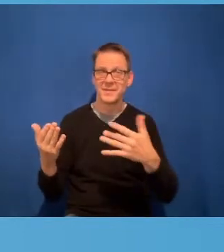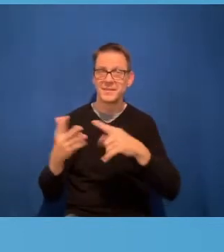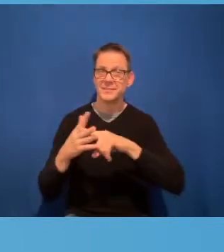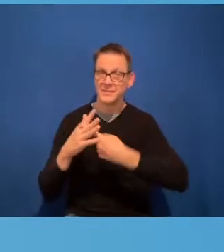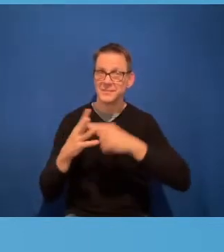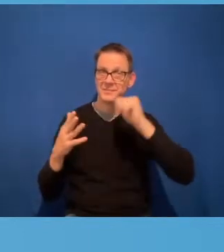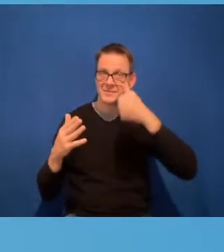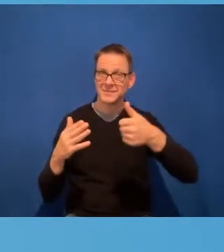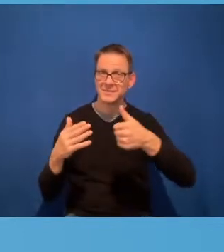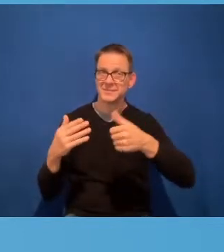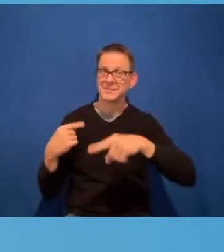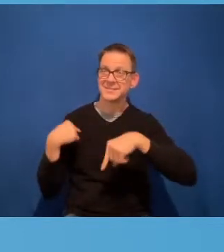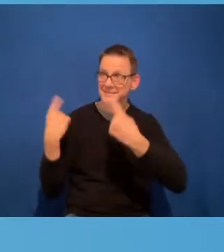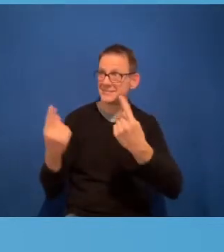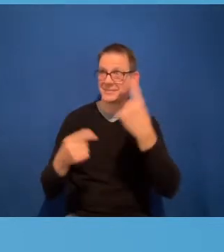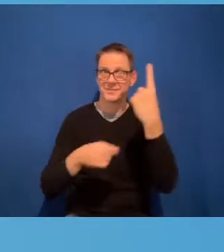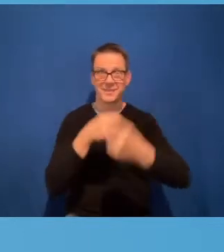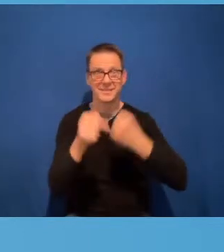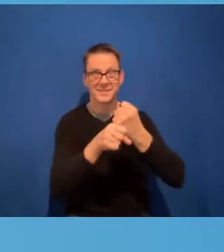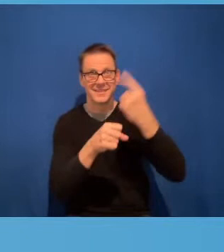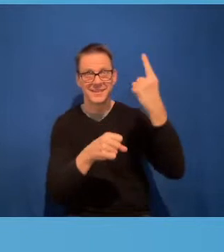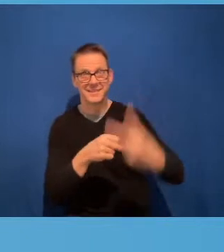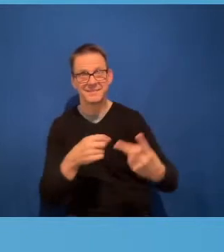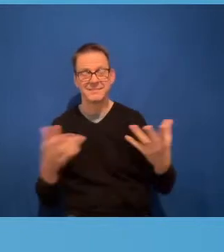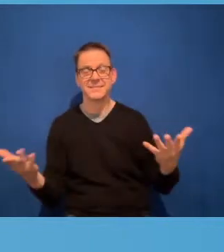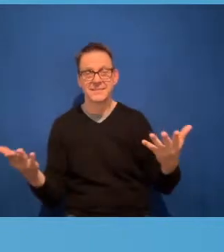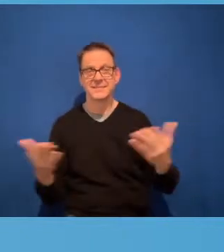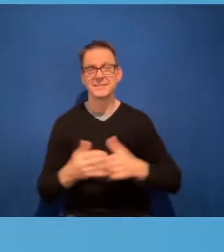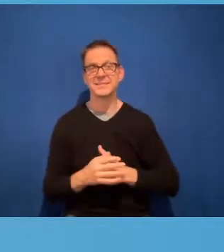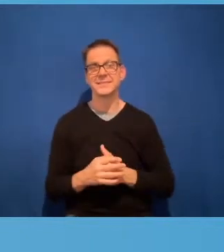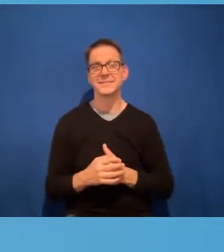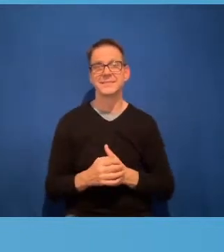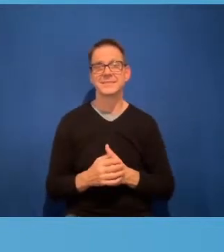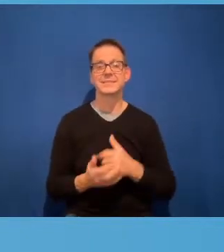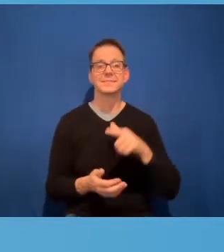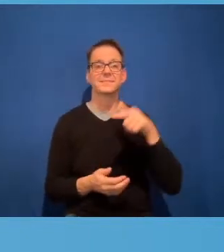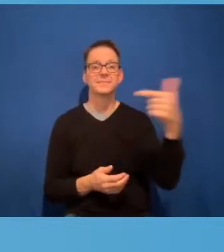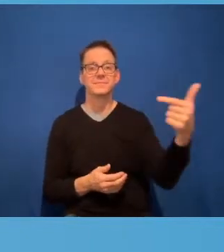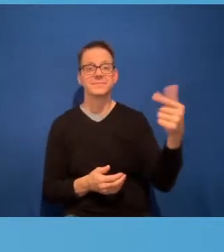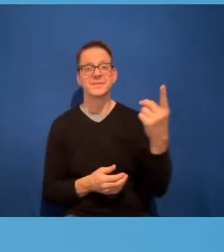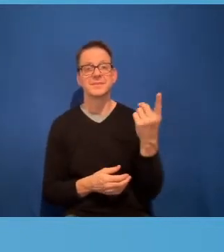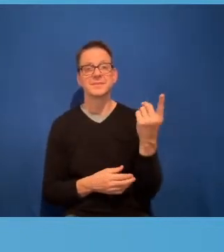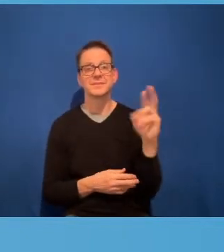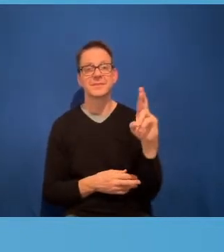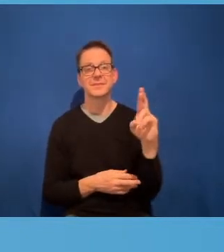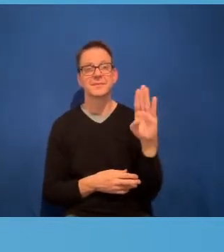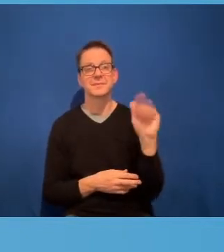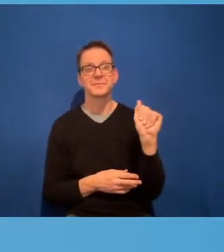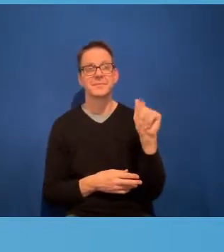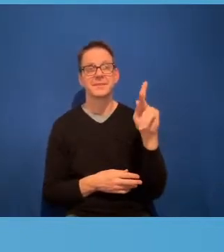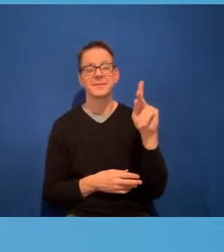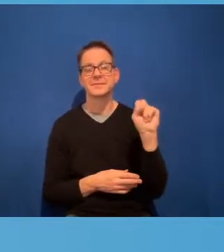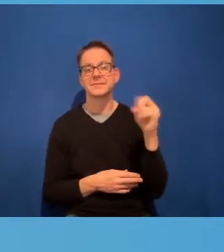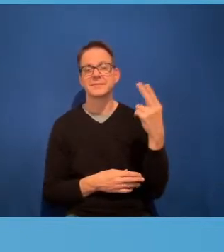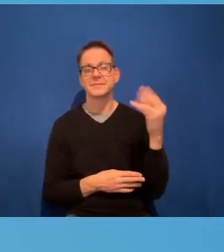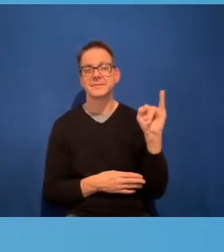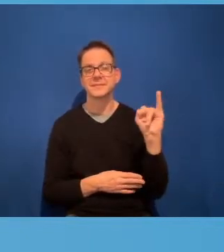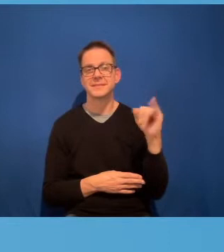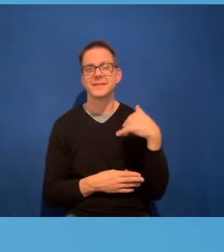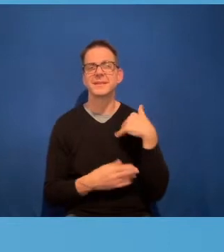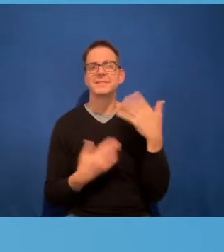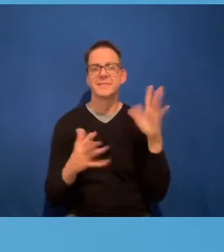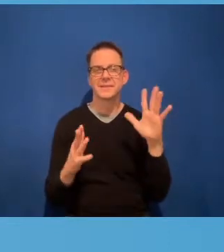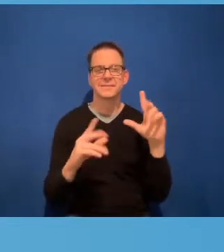Yeah, you know, and I alluded to this in a tweet I posted a couple of days ago. You know, one thing we have to realize is that healthcare